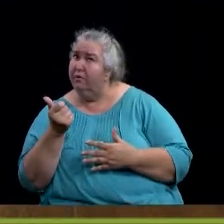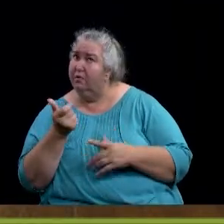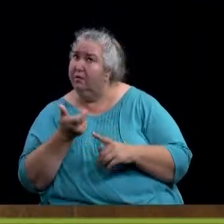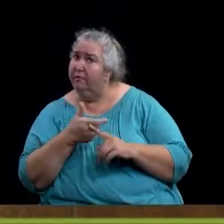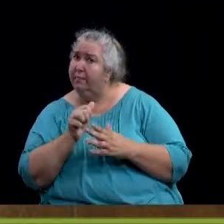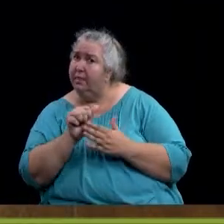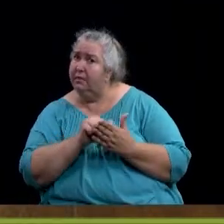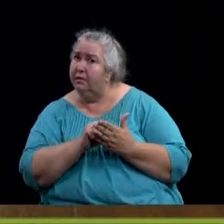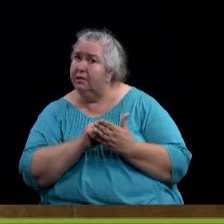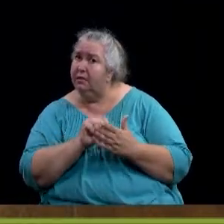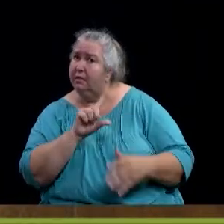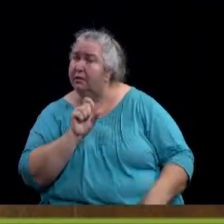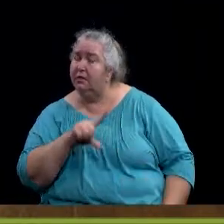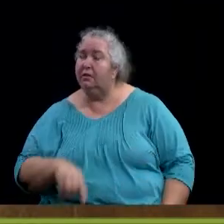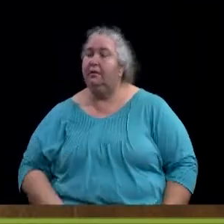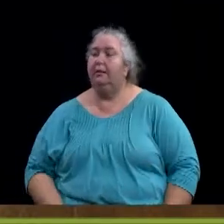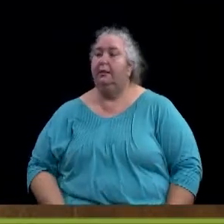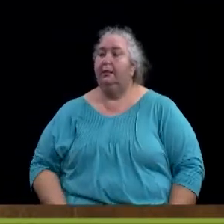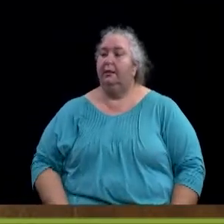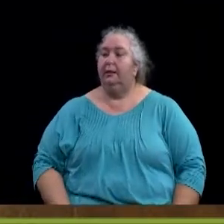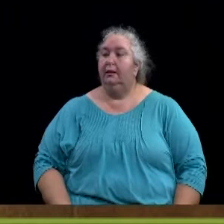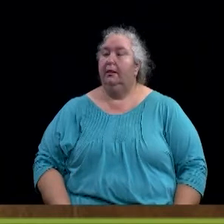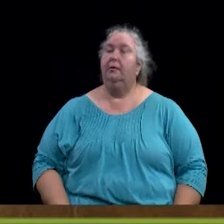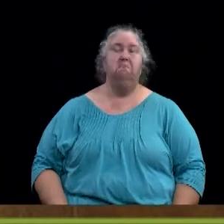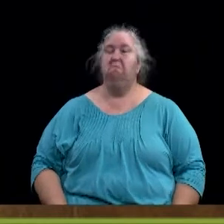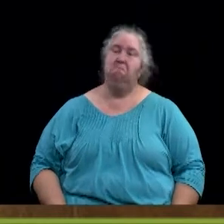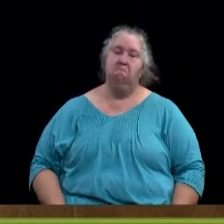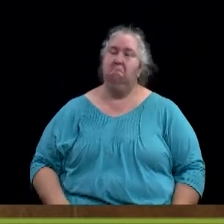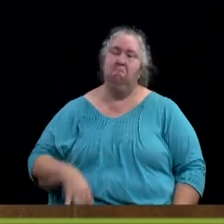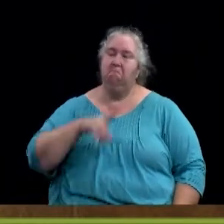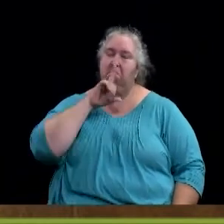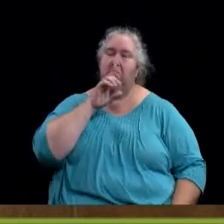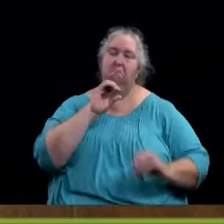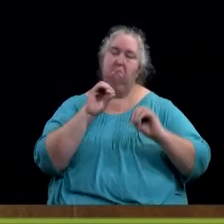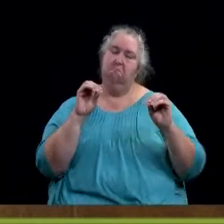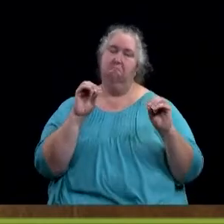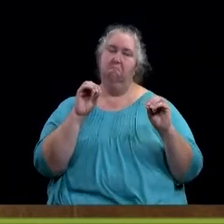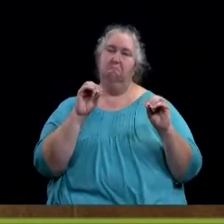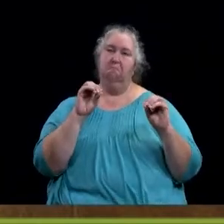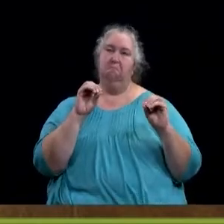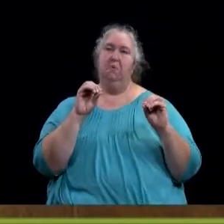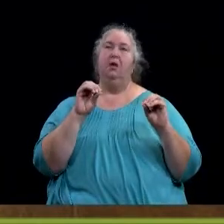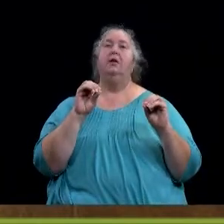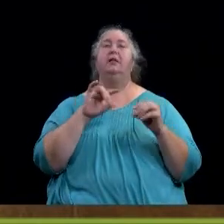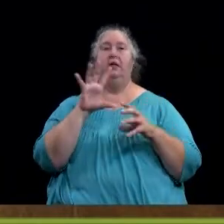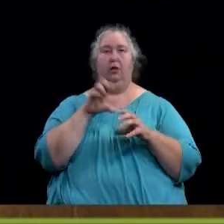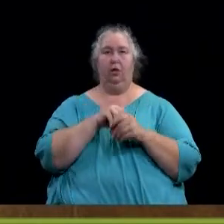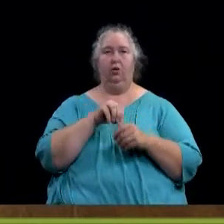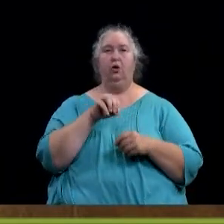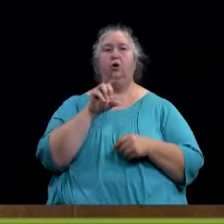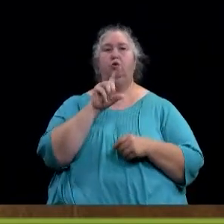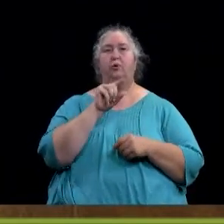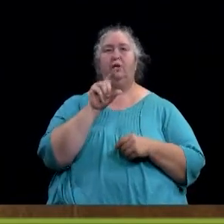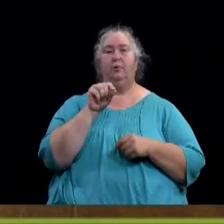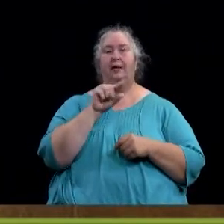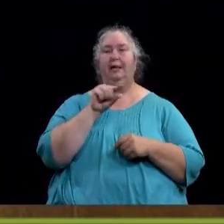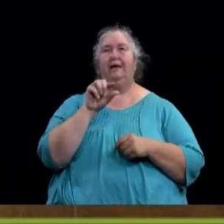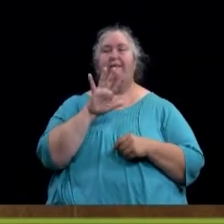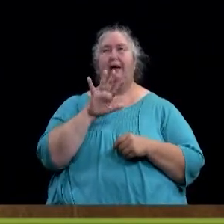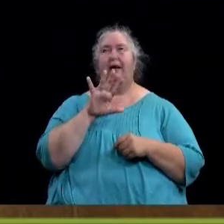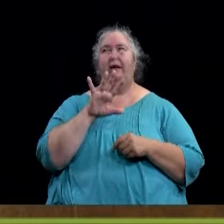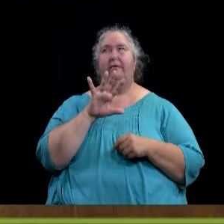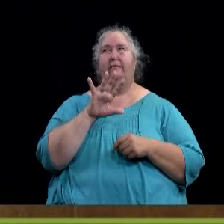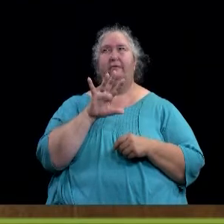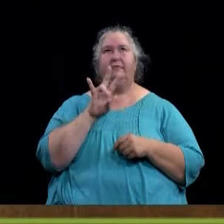Okay, seeing none, the consent agenda will include resolutions 2020-587 through 2020-601. And